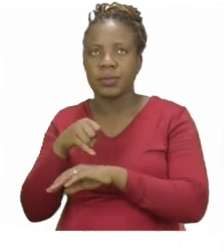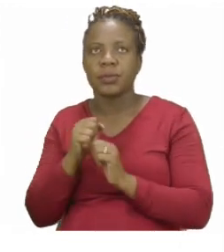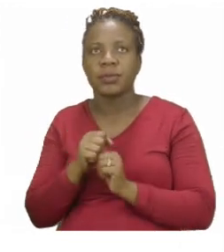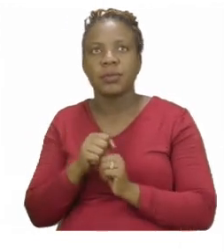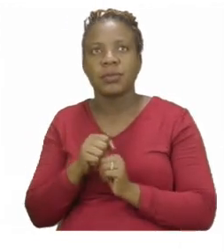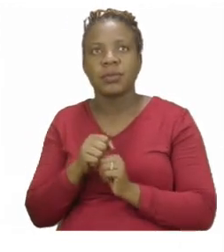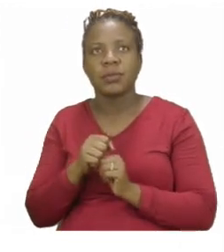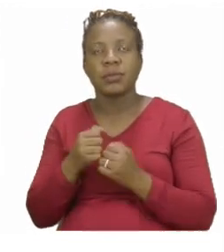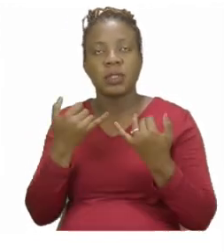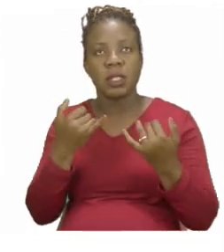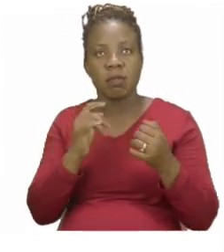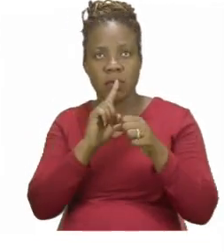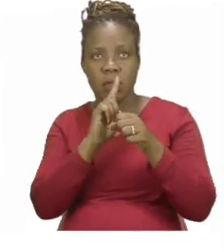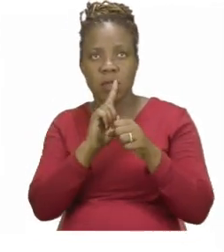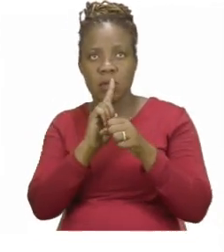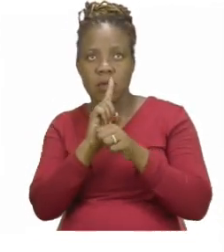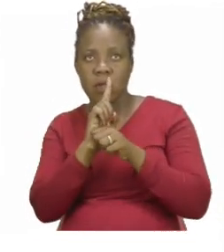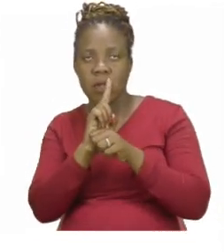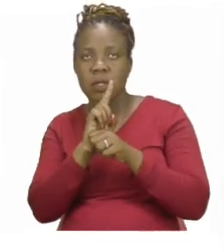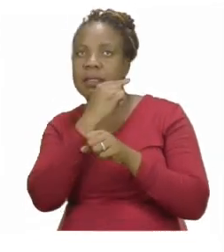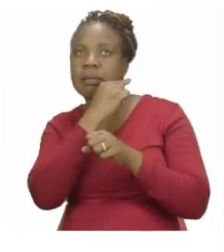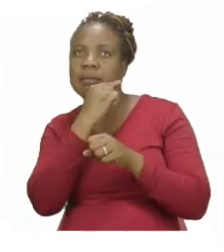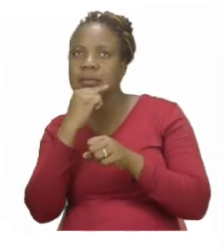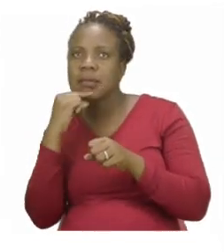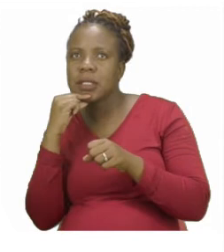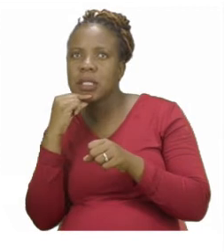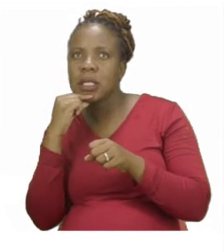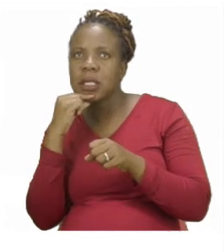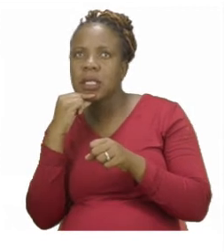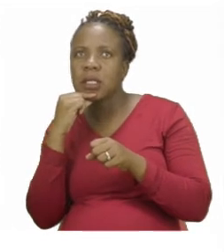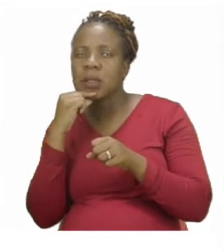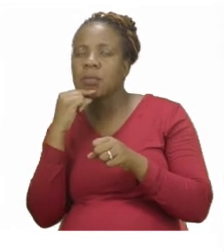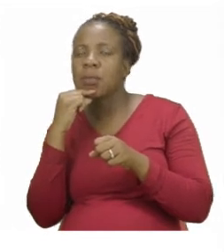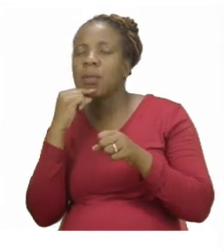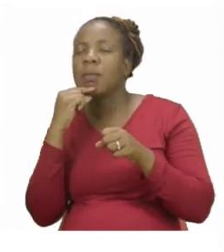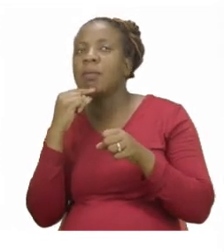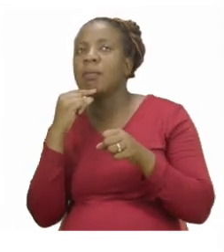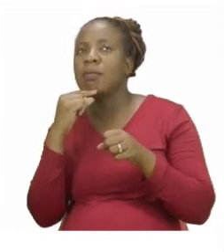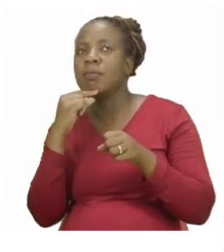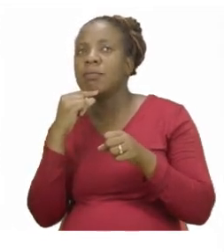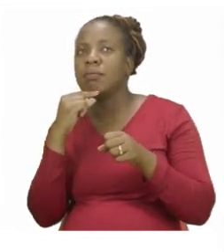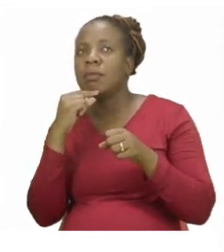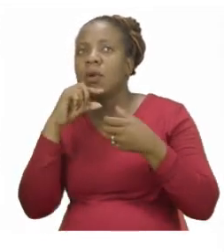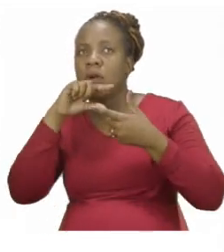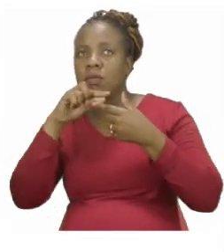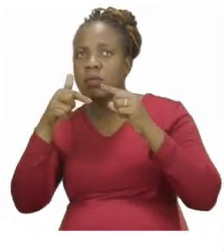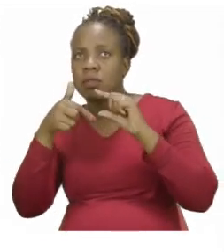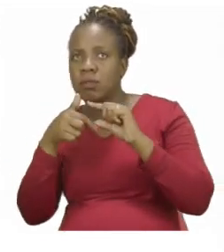and its position related to the water jug. And then you have to use the following